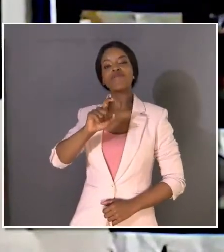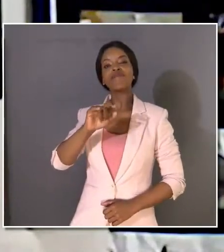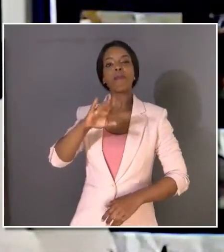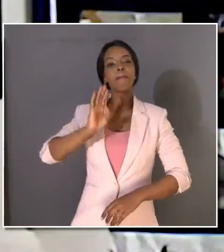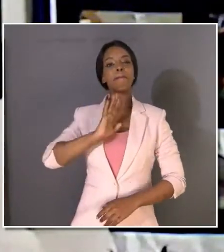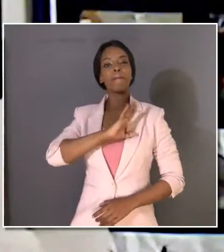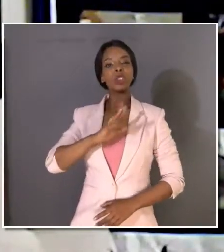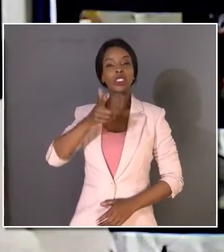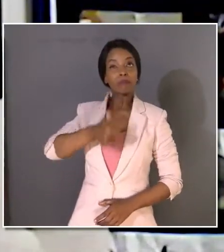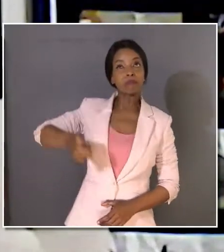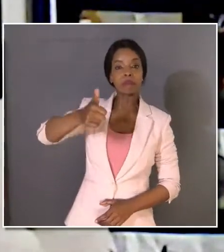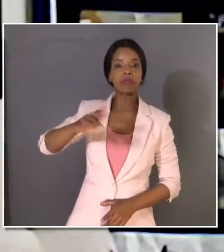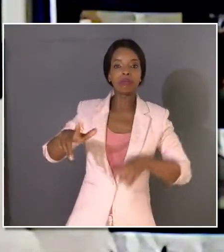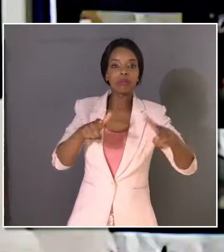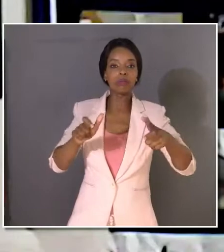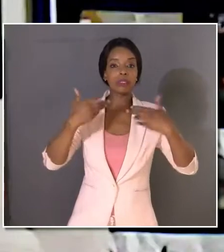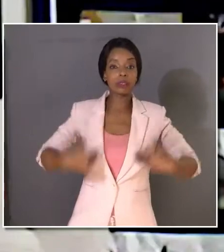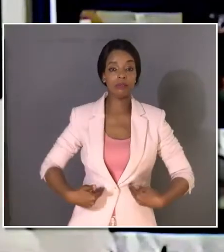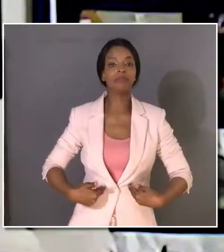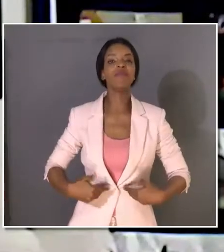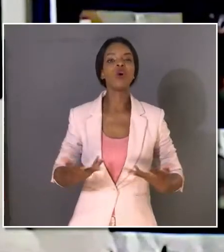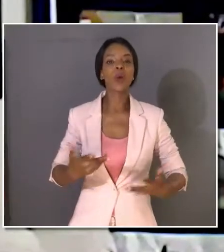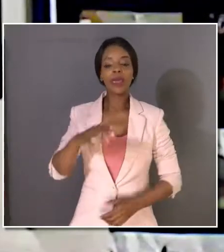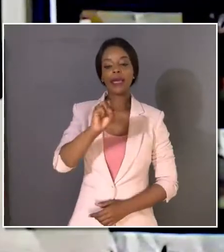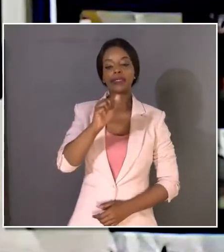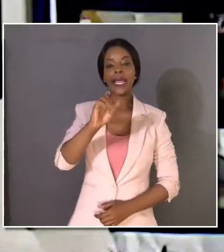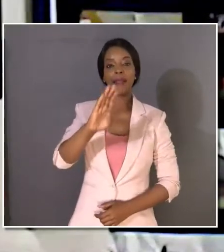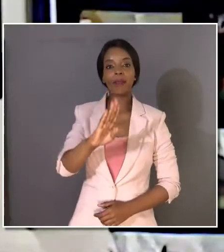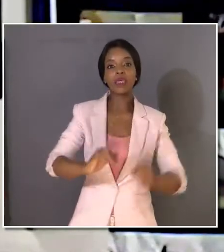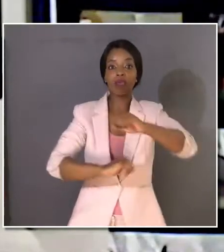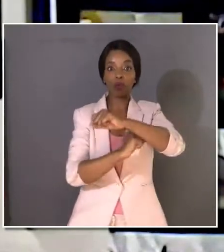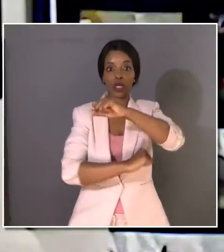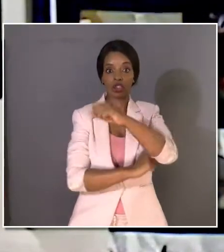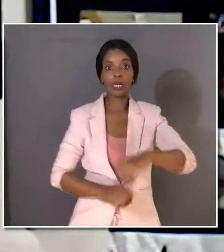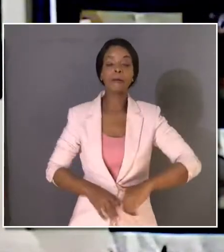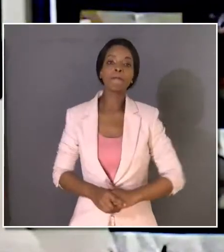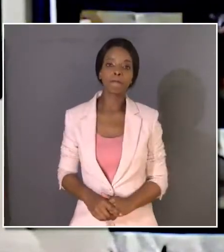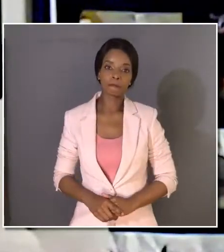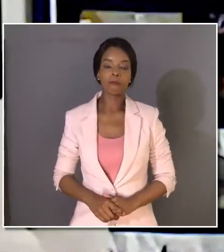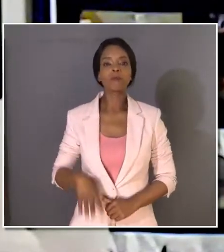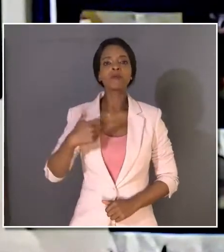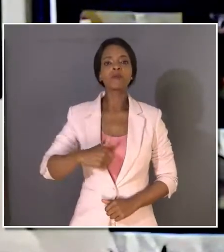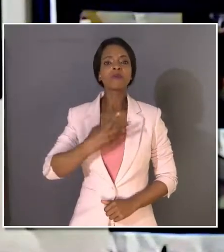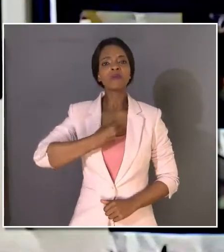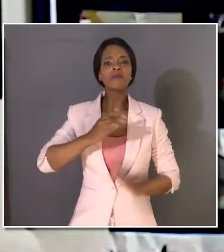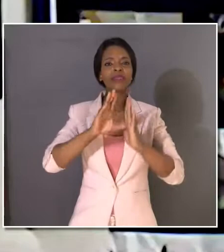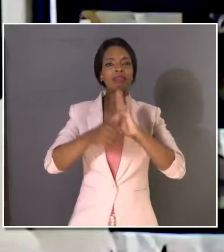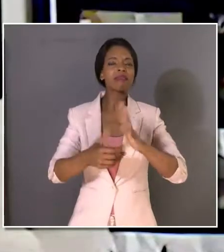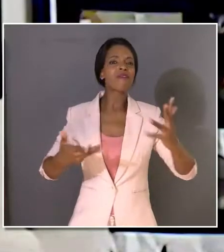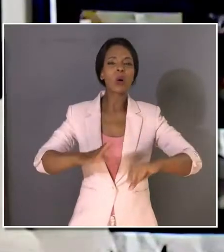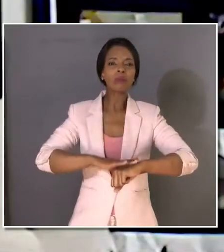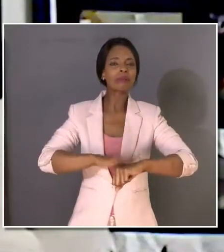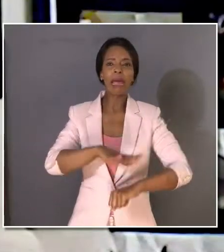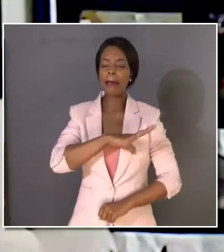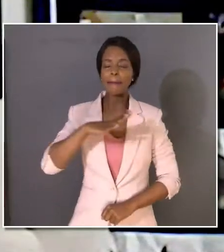Foundation. As a blind person, I've worked in the field of general disability for a very long time. A few years